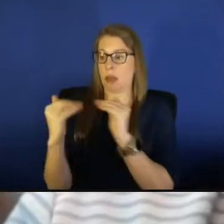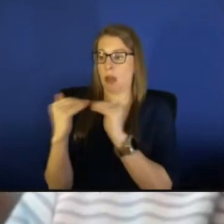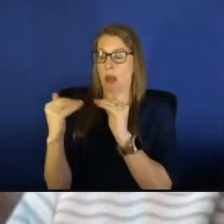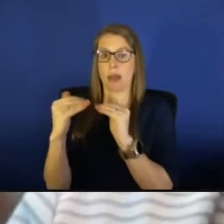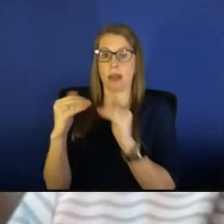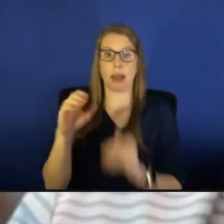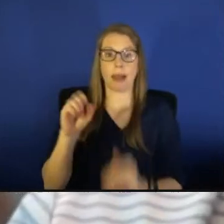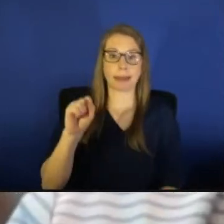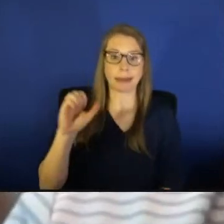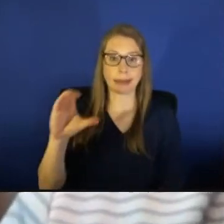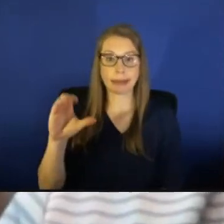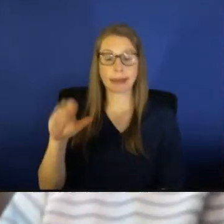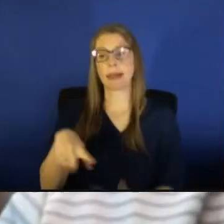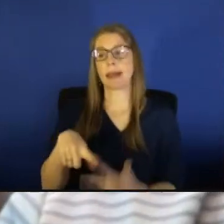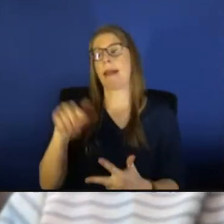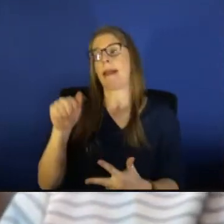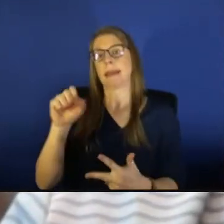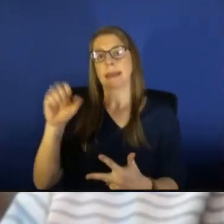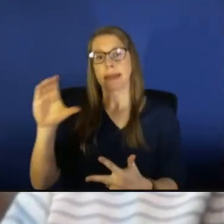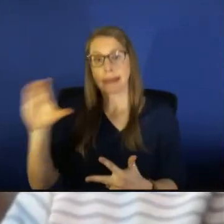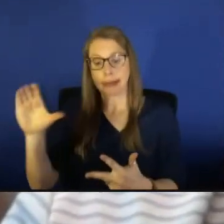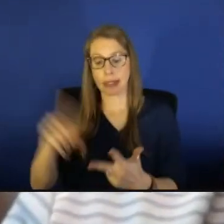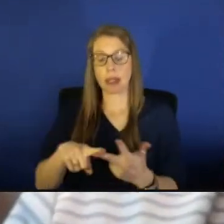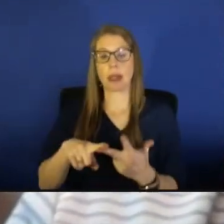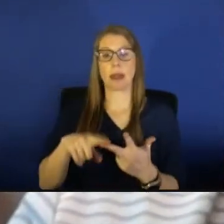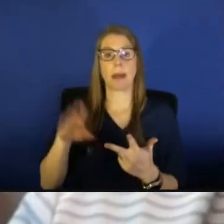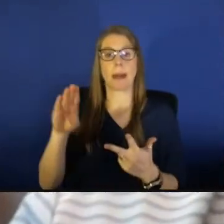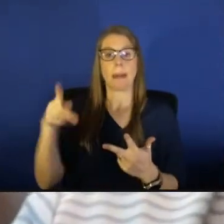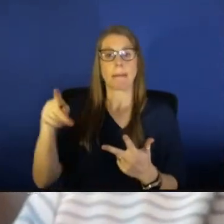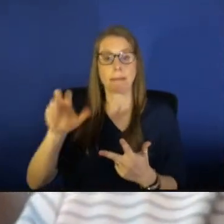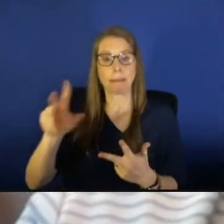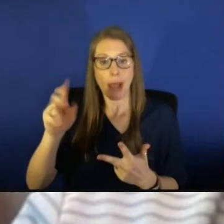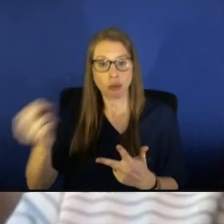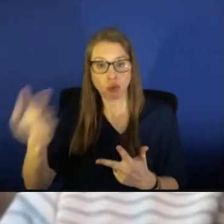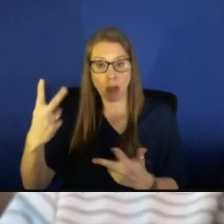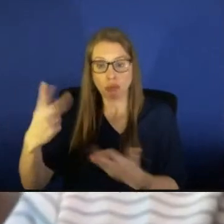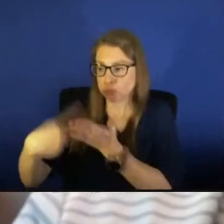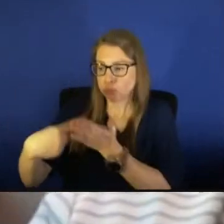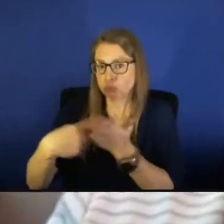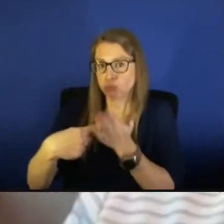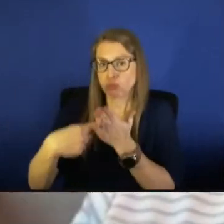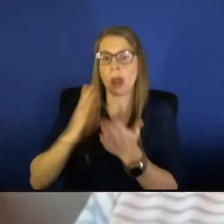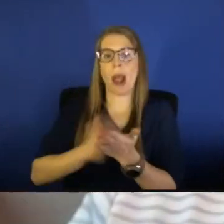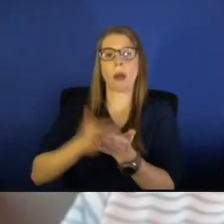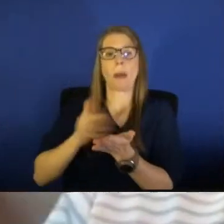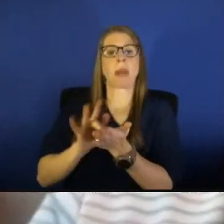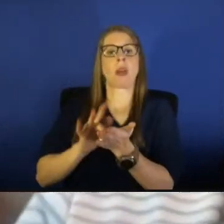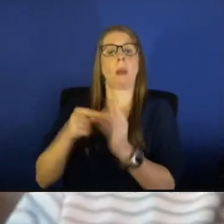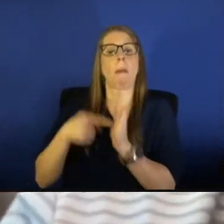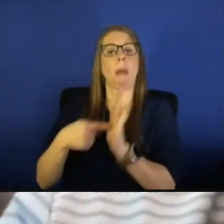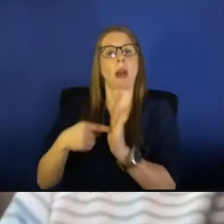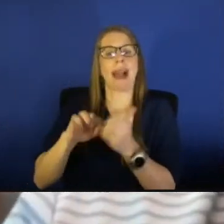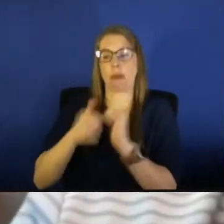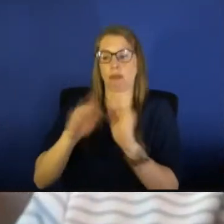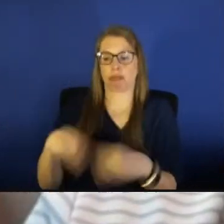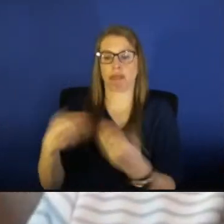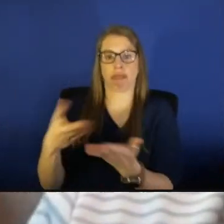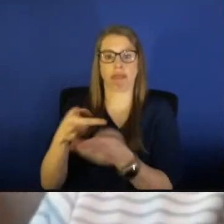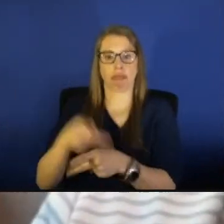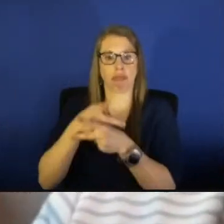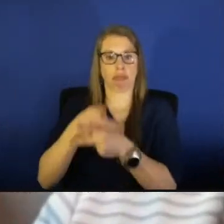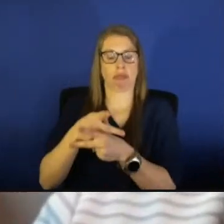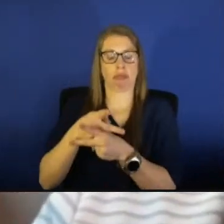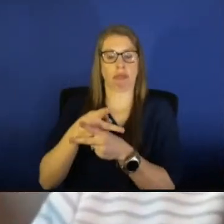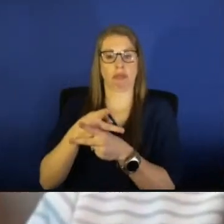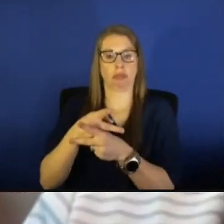SEC, the ACC, the Pac-12 about specifically our medical models, how we deliver care, and even down to how